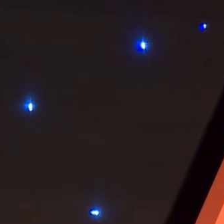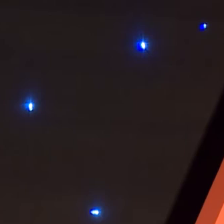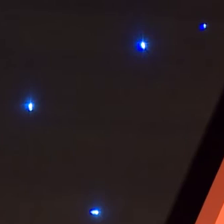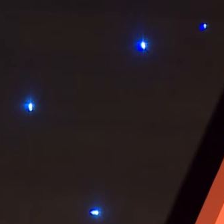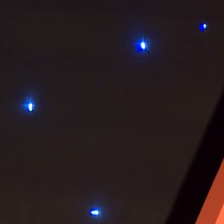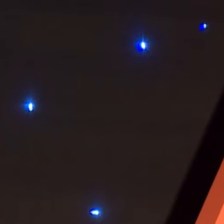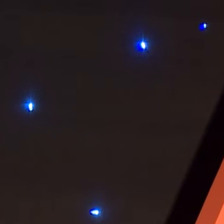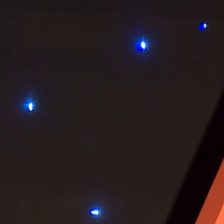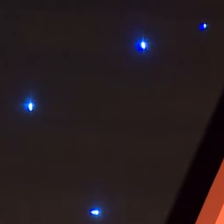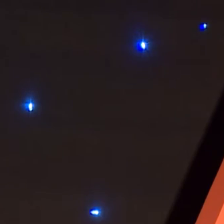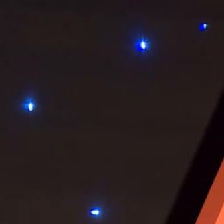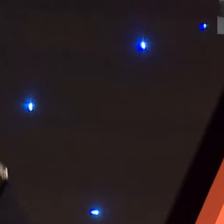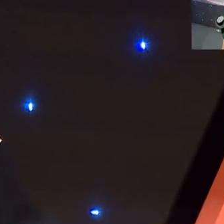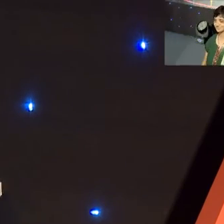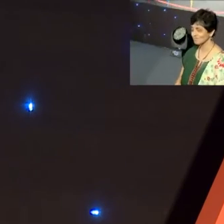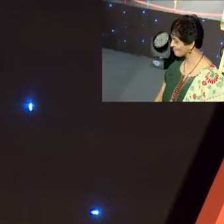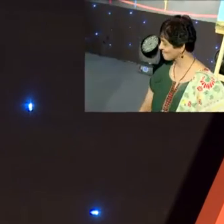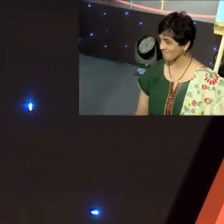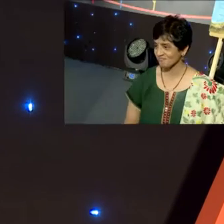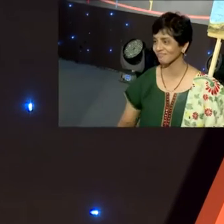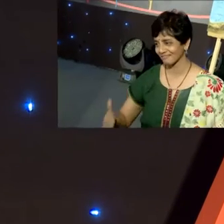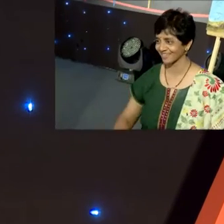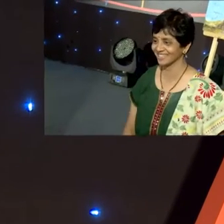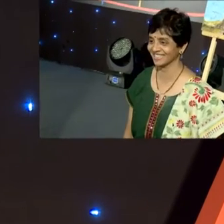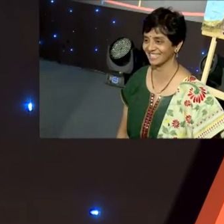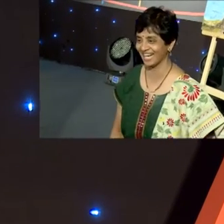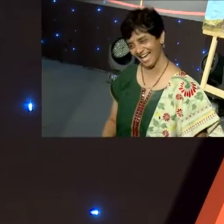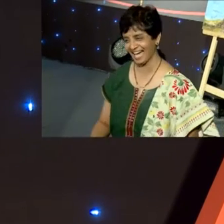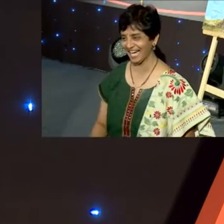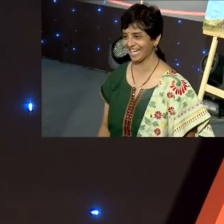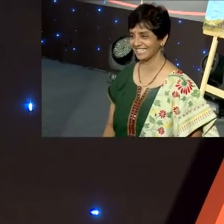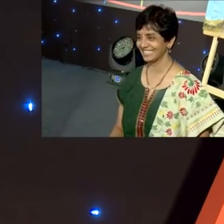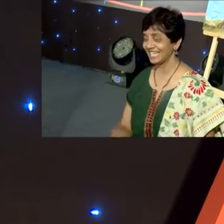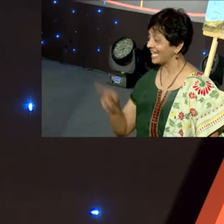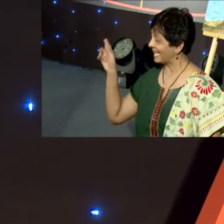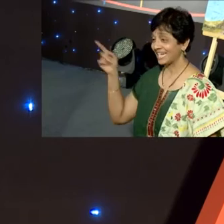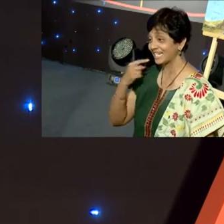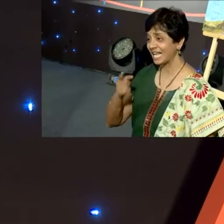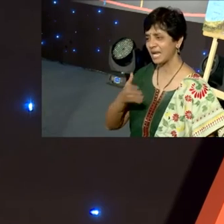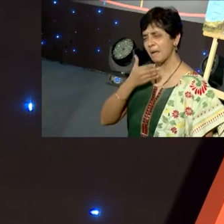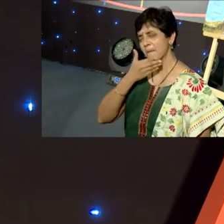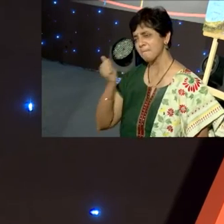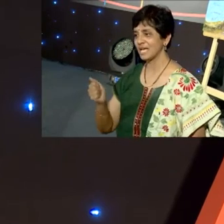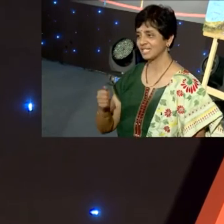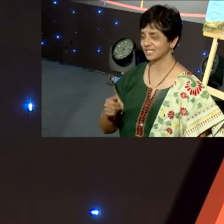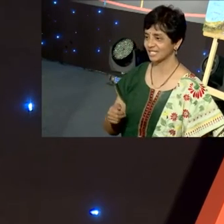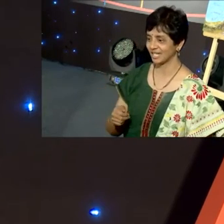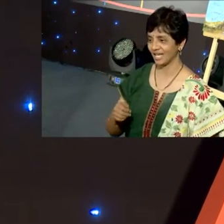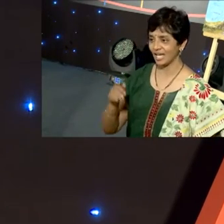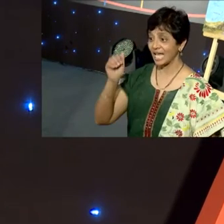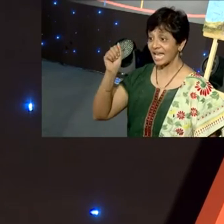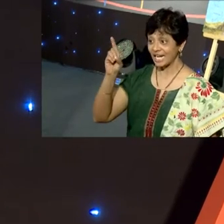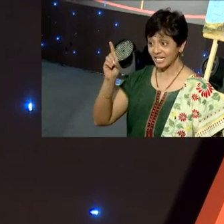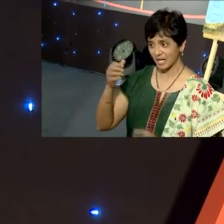time, at my time, that the best advertising professionals are dreamers, are professional dreamers. That